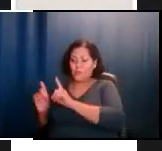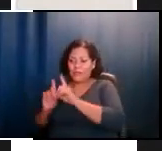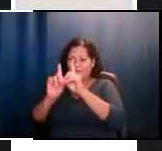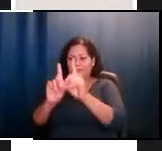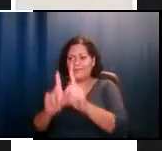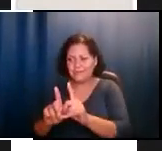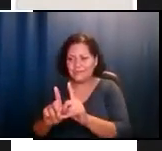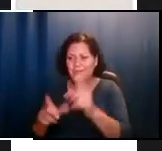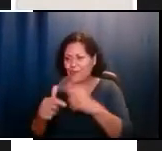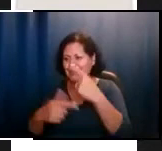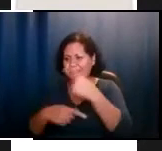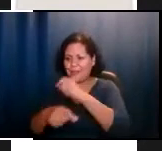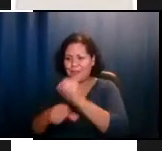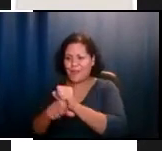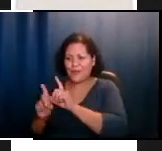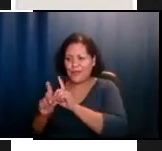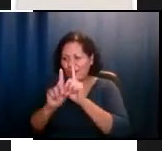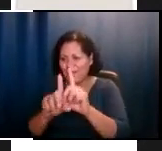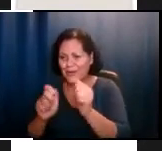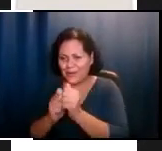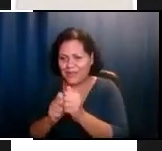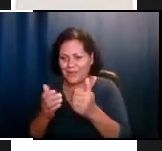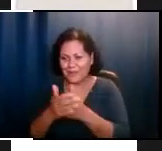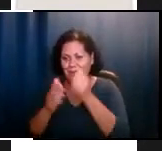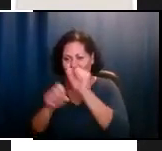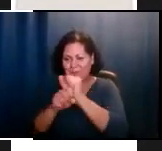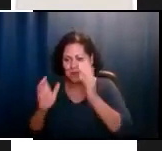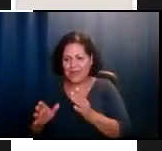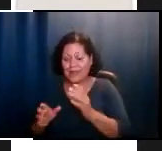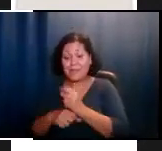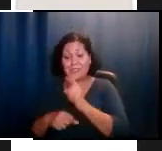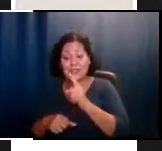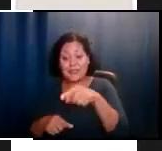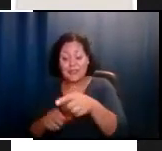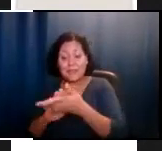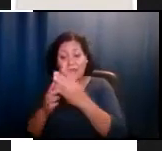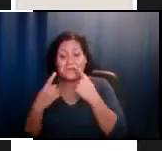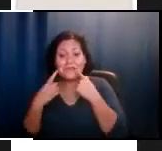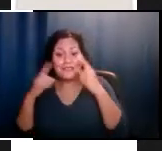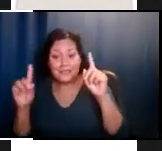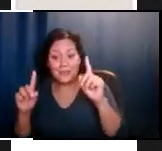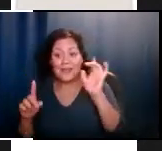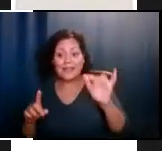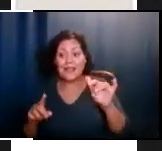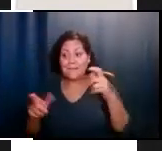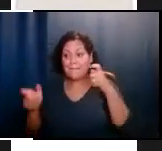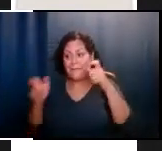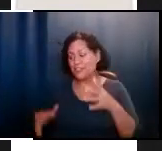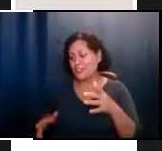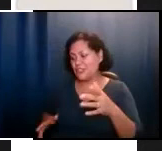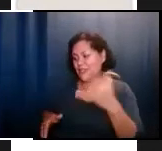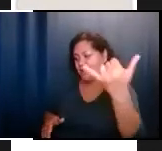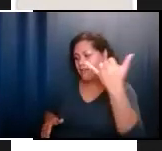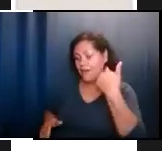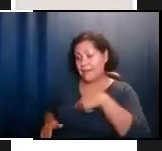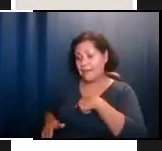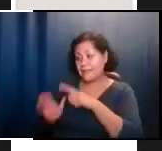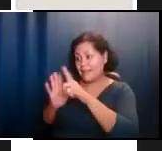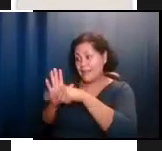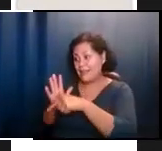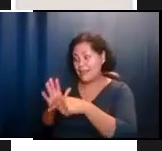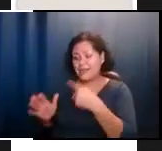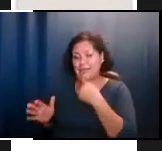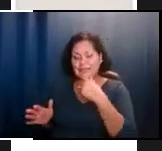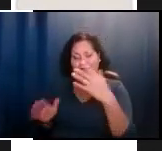we go with them and we make sure that they're successful. And then that manager can call us and